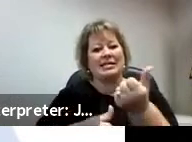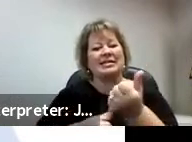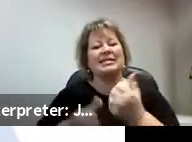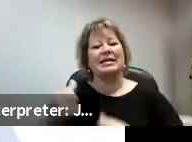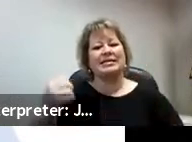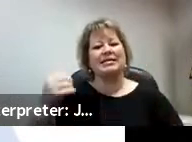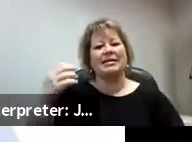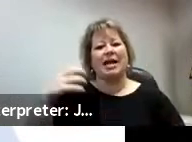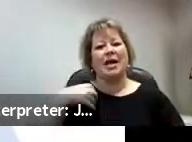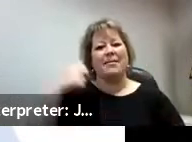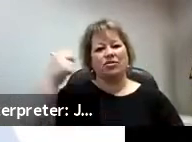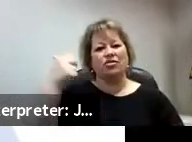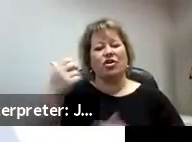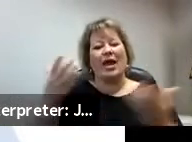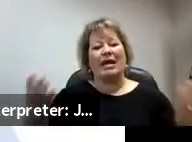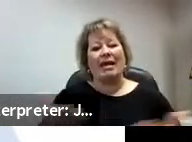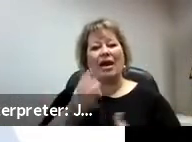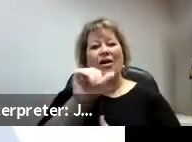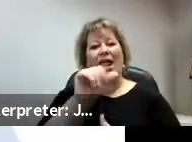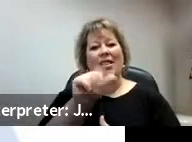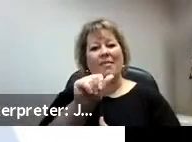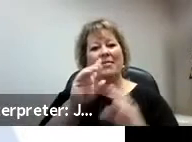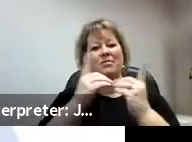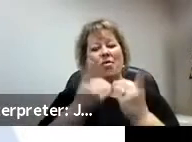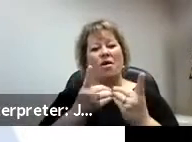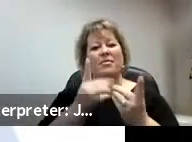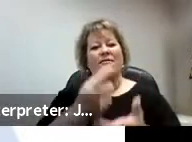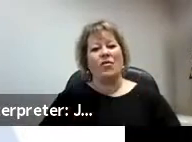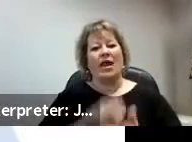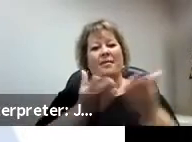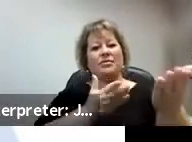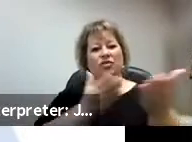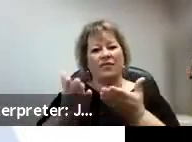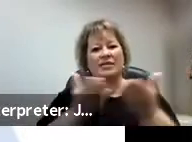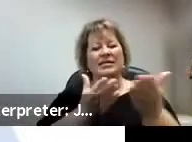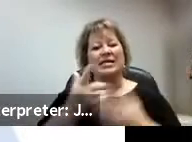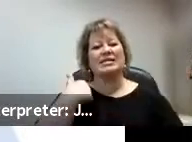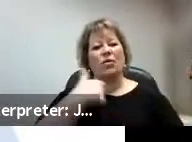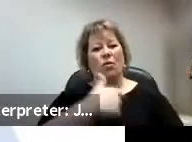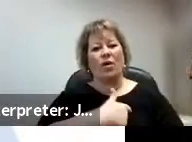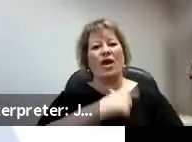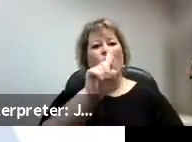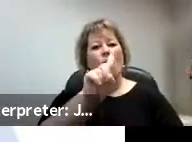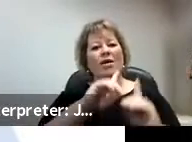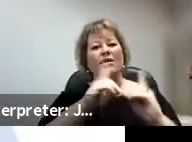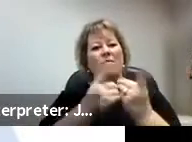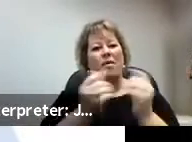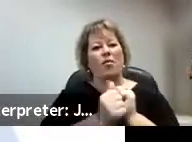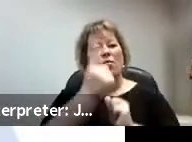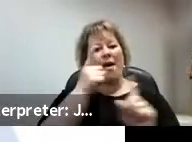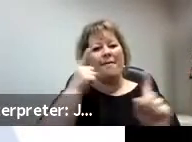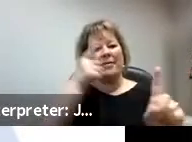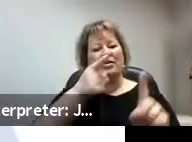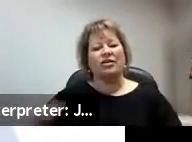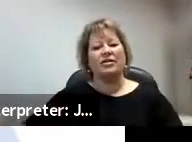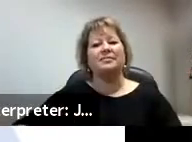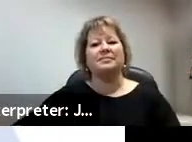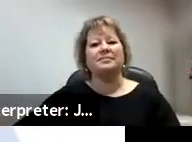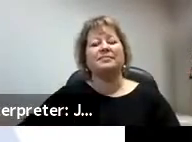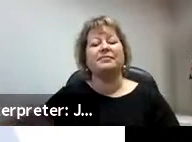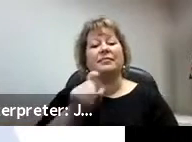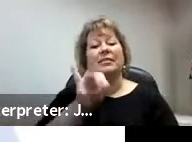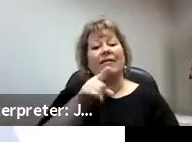Program. And here at the Alabama Department of Rehabilitation Services, we are one department with one mission. If you